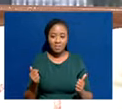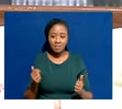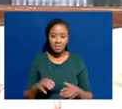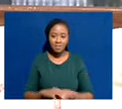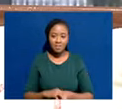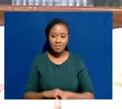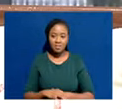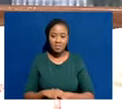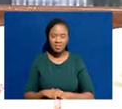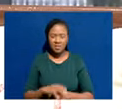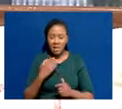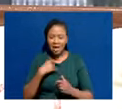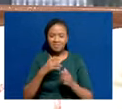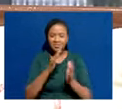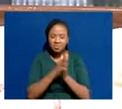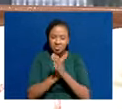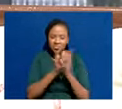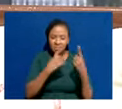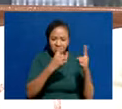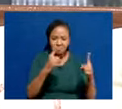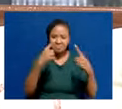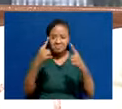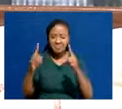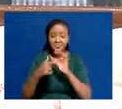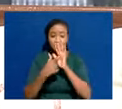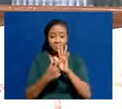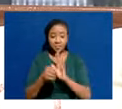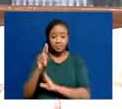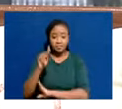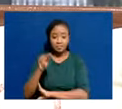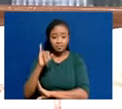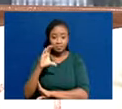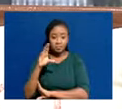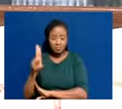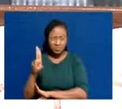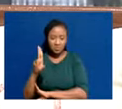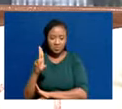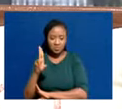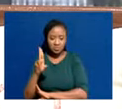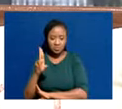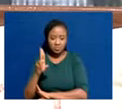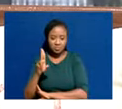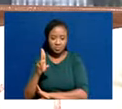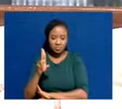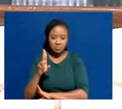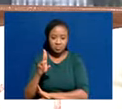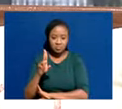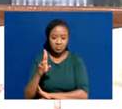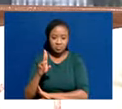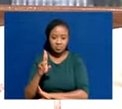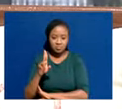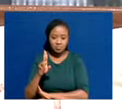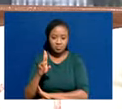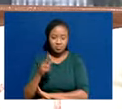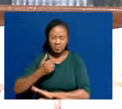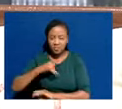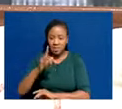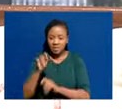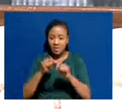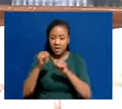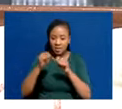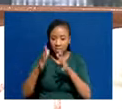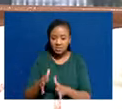There are such successful stories. The newborn unit, today I took Samantha Power, Ambassador Samantha Power, who's the administrator for